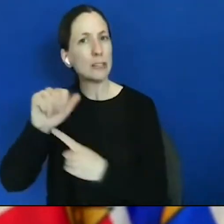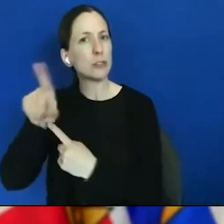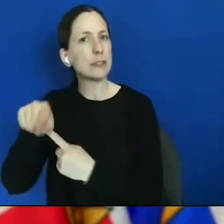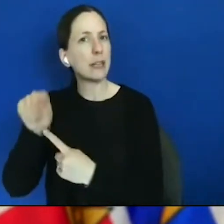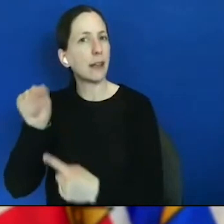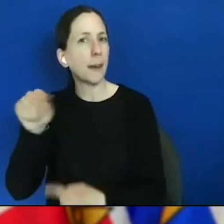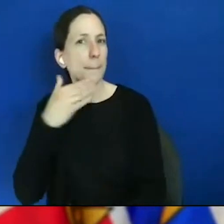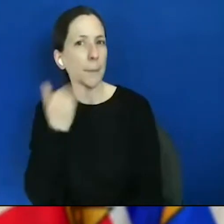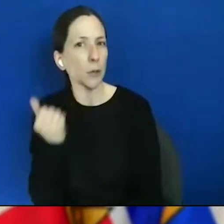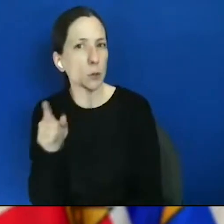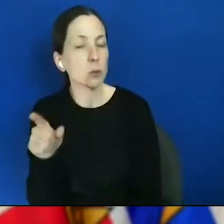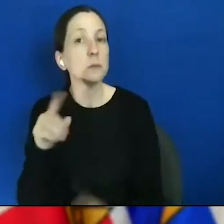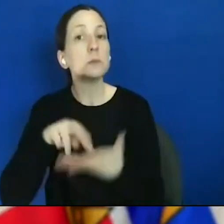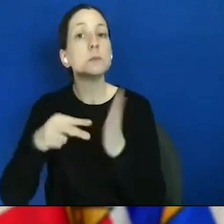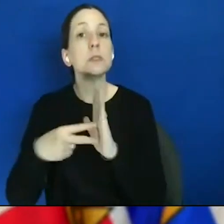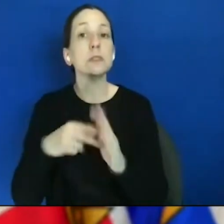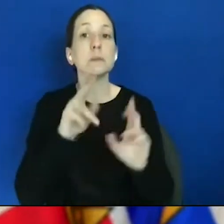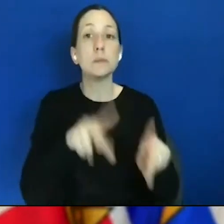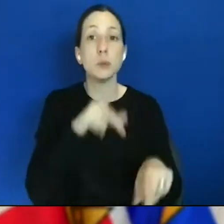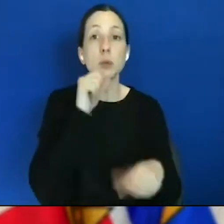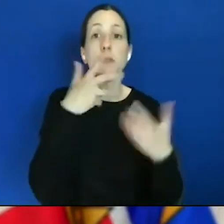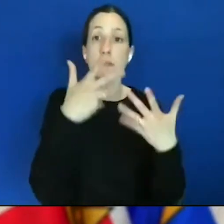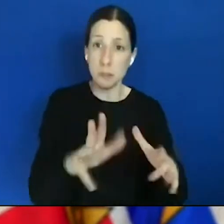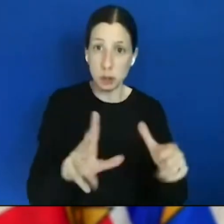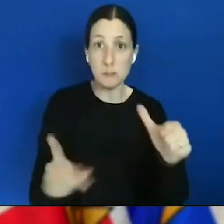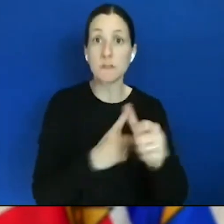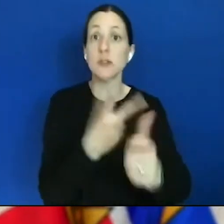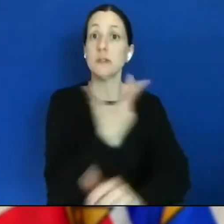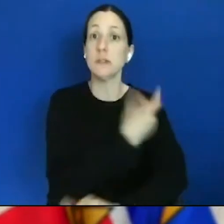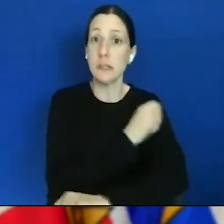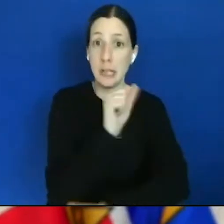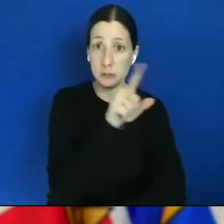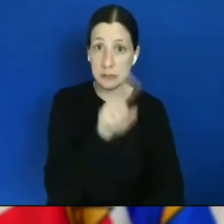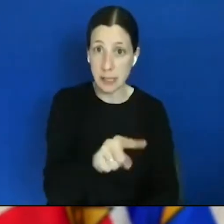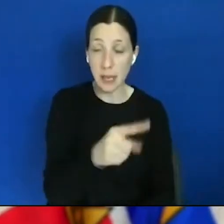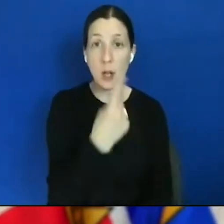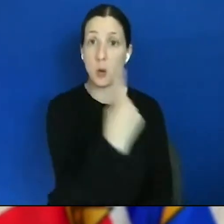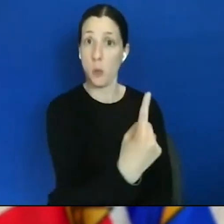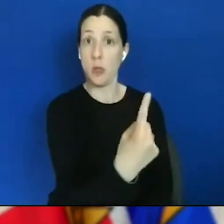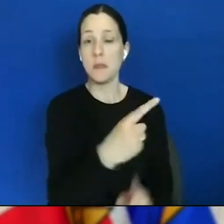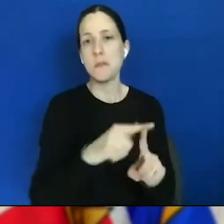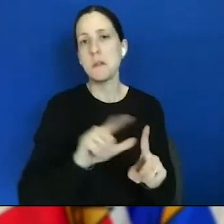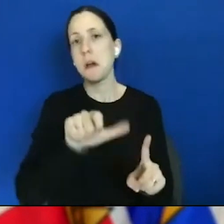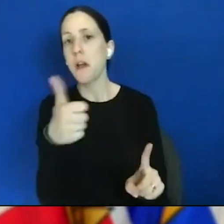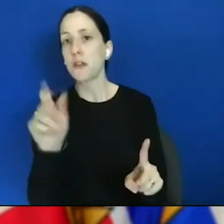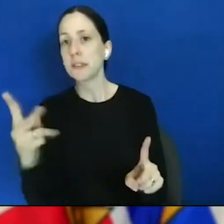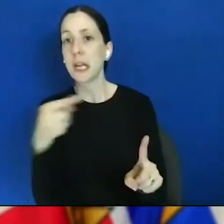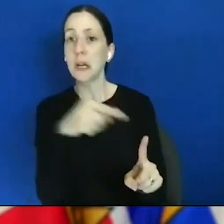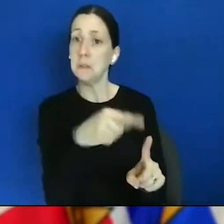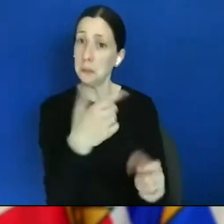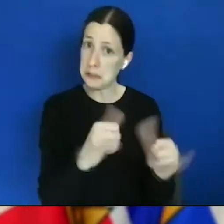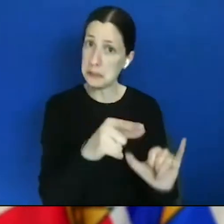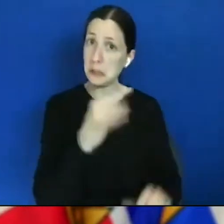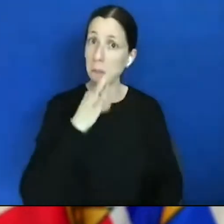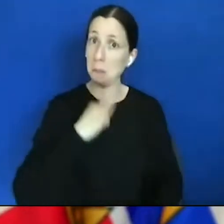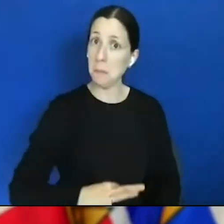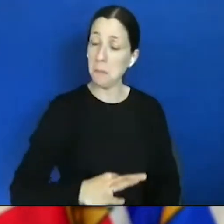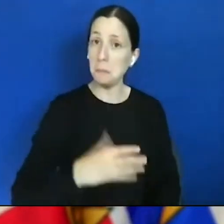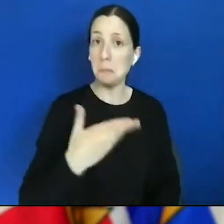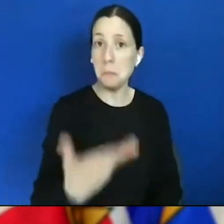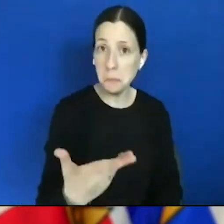provides some advantage for people who had at least one dose of AstraZeneca. The only thing I can say